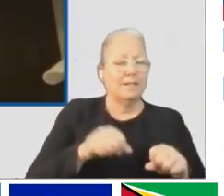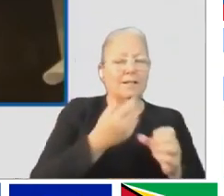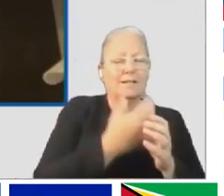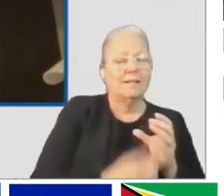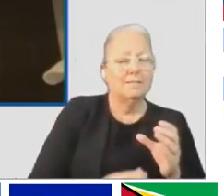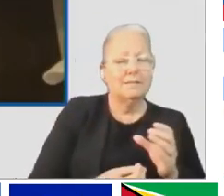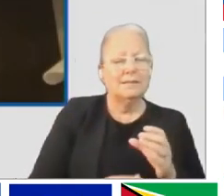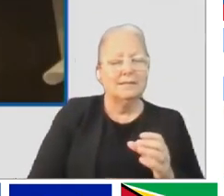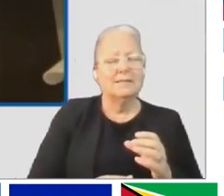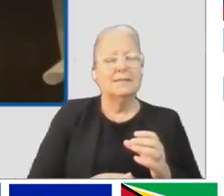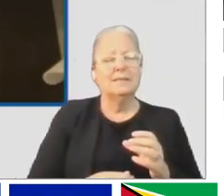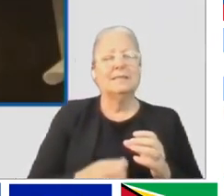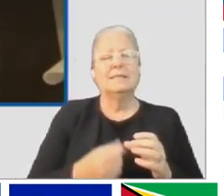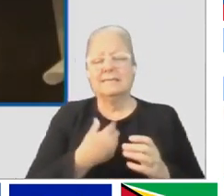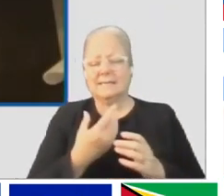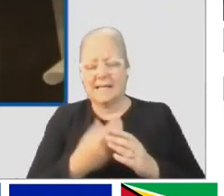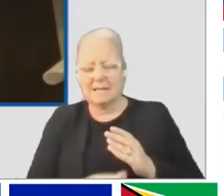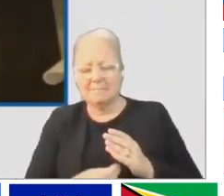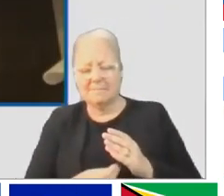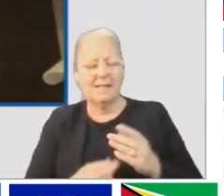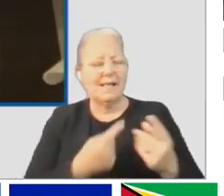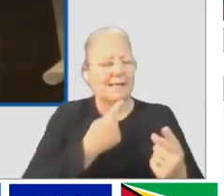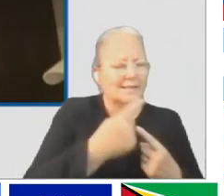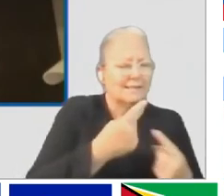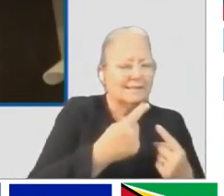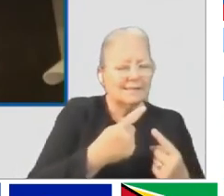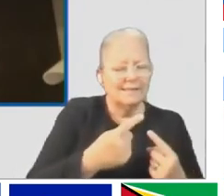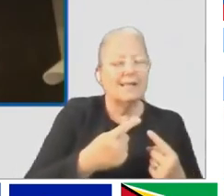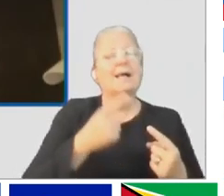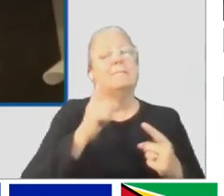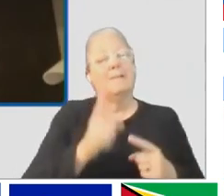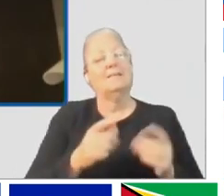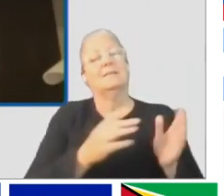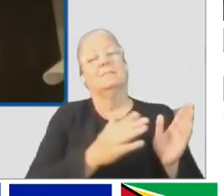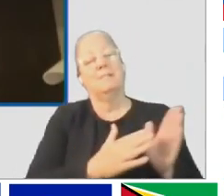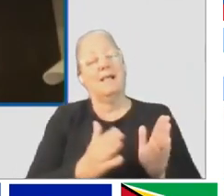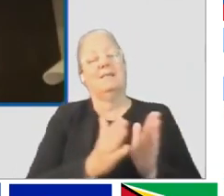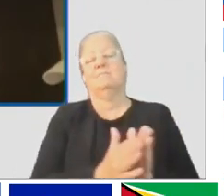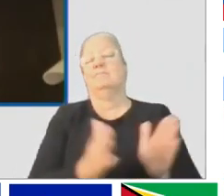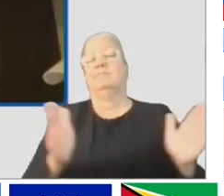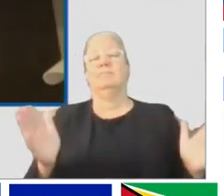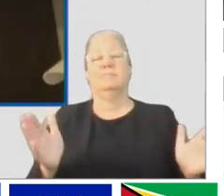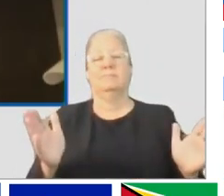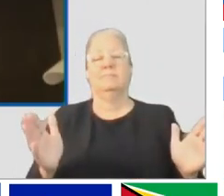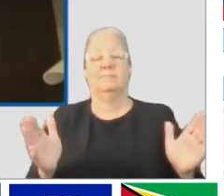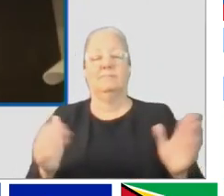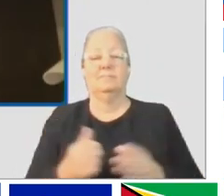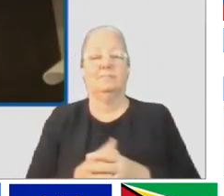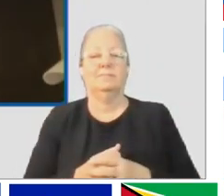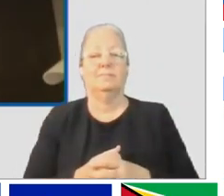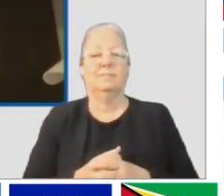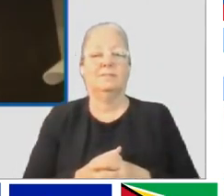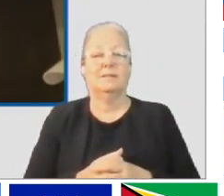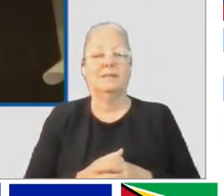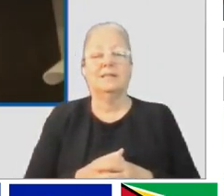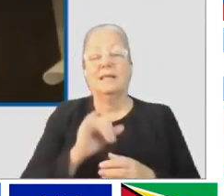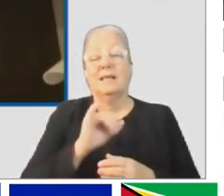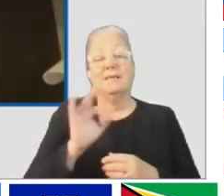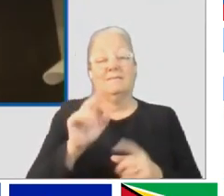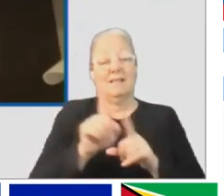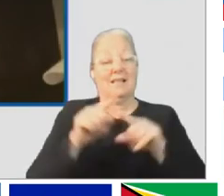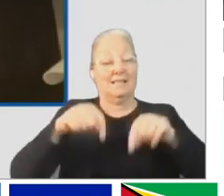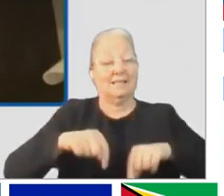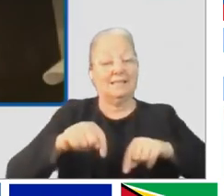other about and plan for more broadly. And there's certainly a lot of value in whether there are forums like this or we have the opportunity